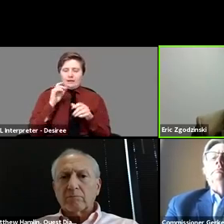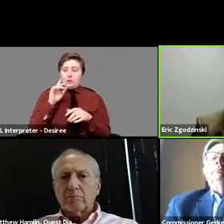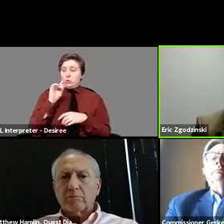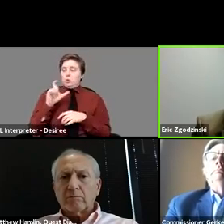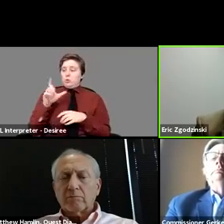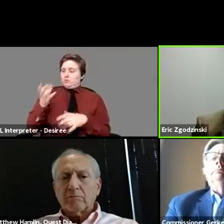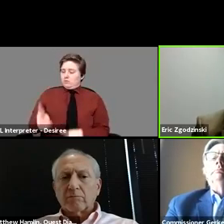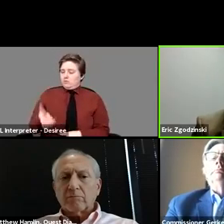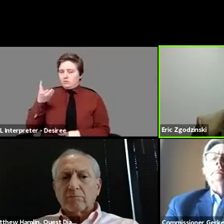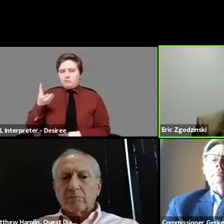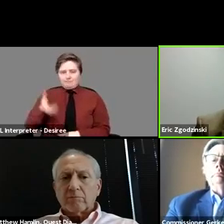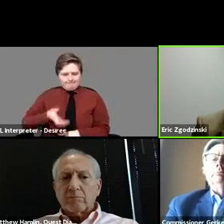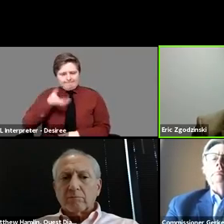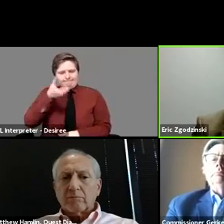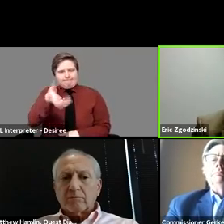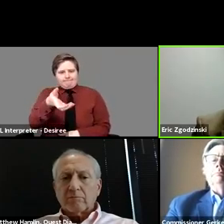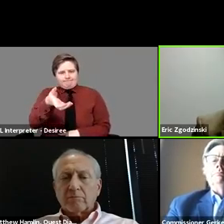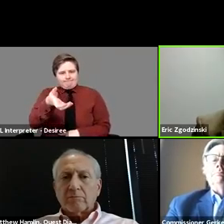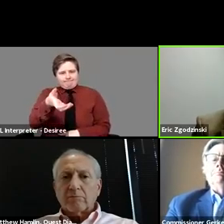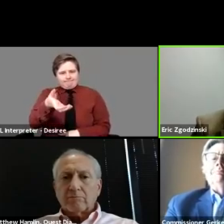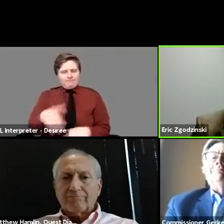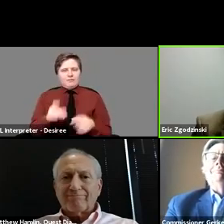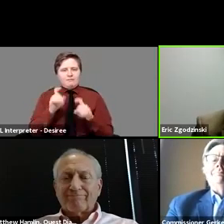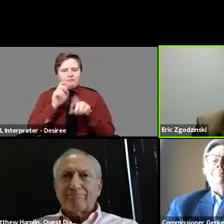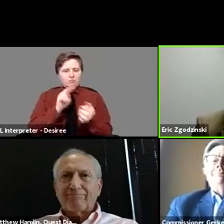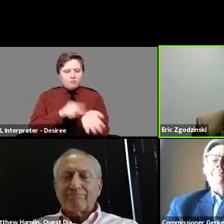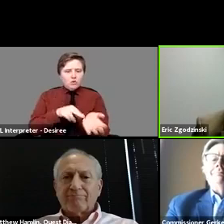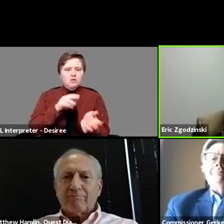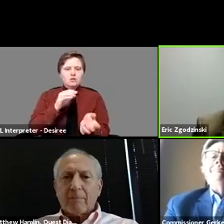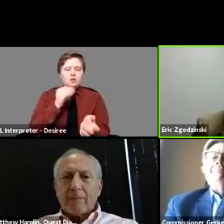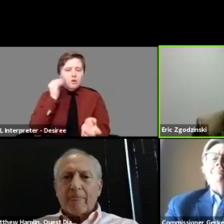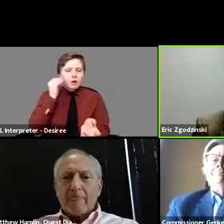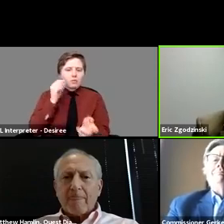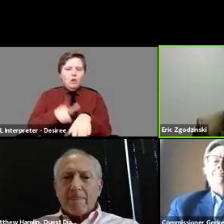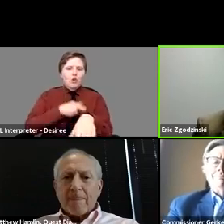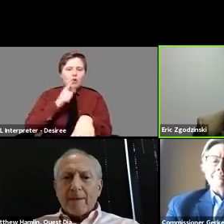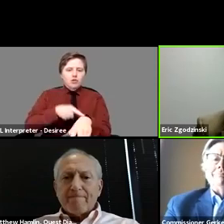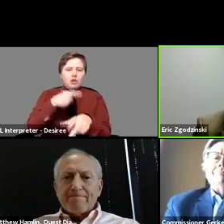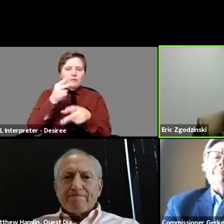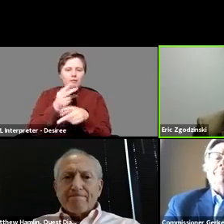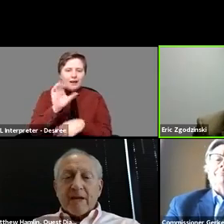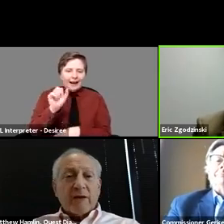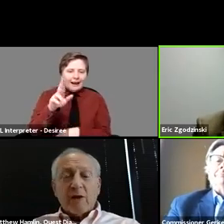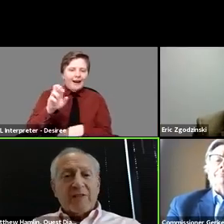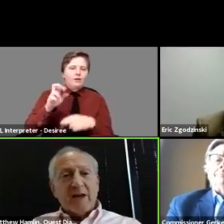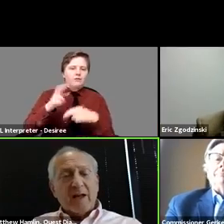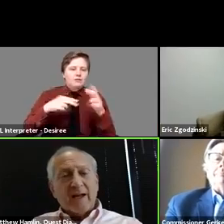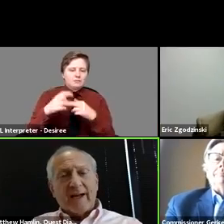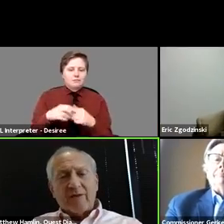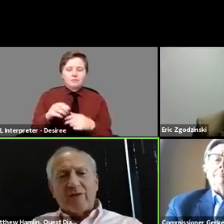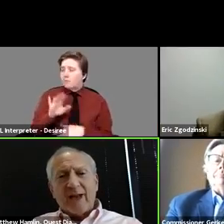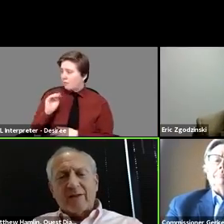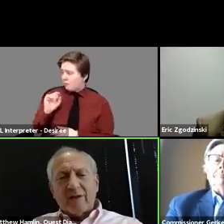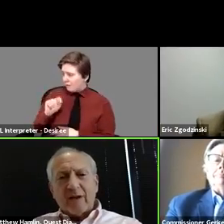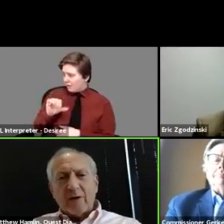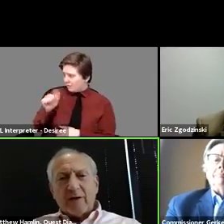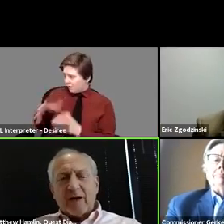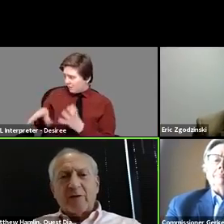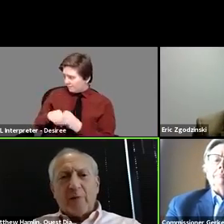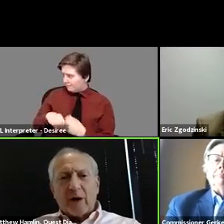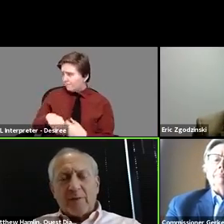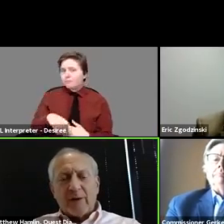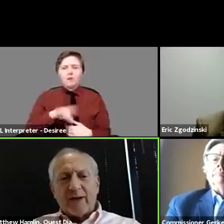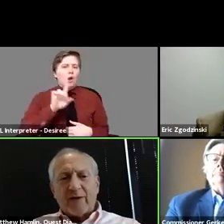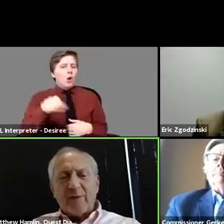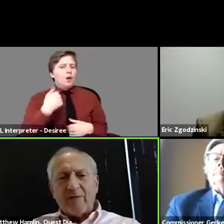to those nursing homes, long-term care facilities, to be able to utilize. Matt, anything? Yeah, the only thing I'll add is that, the